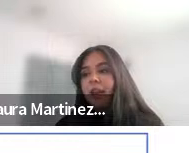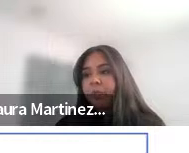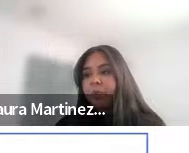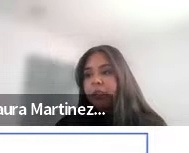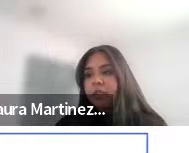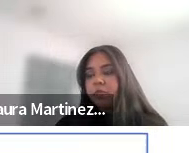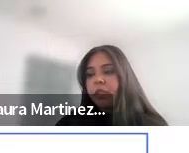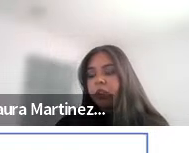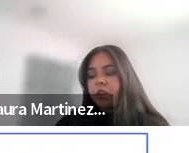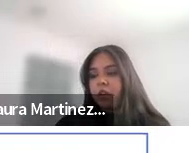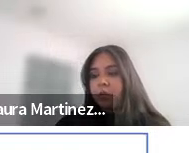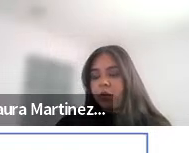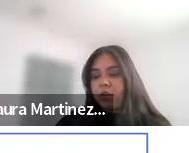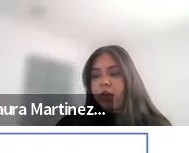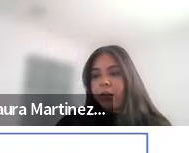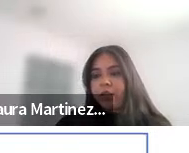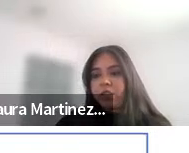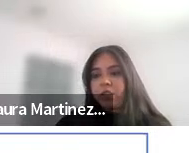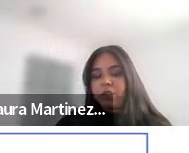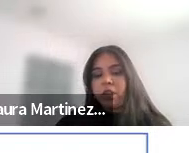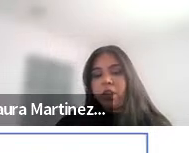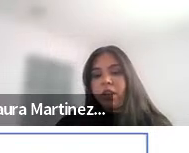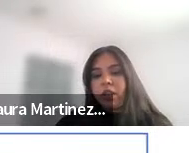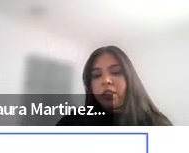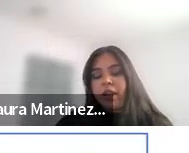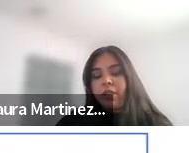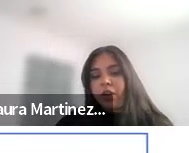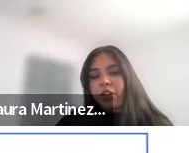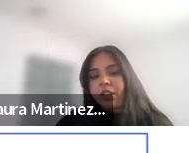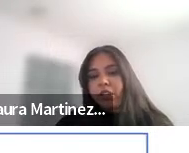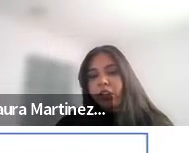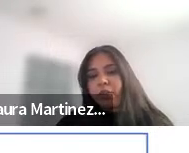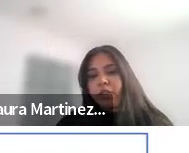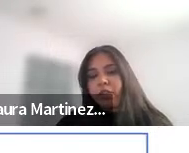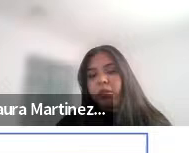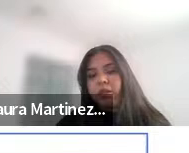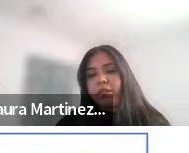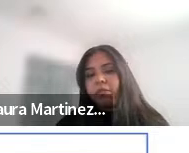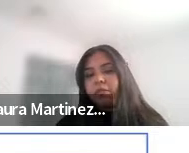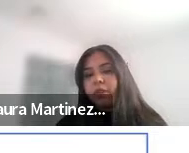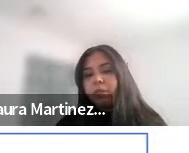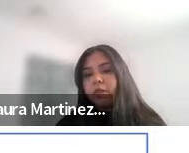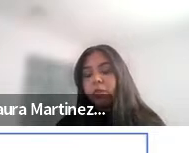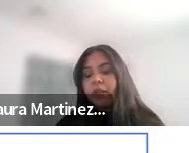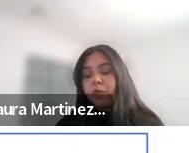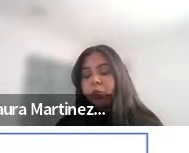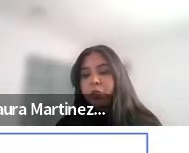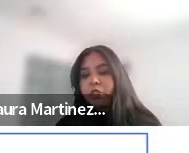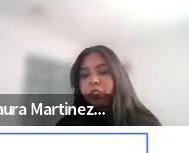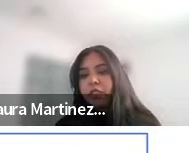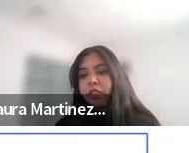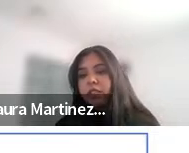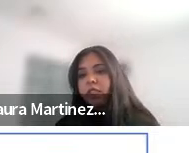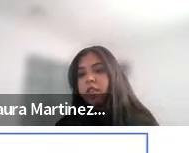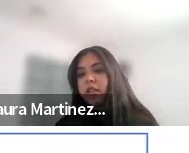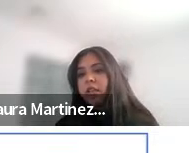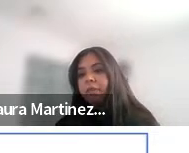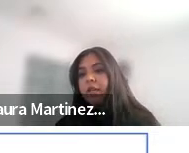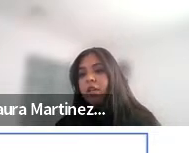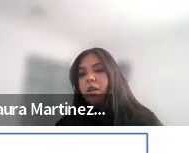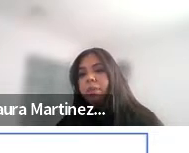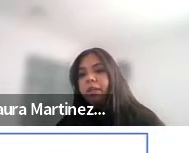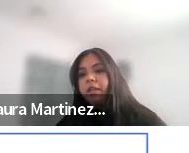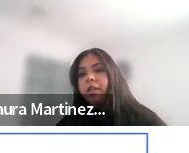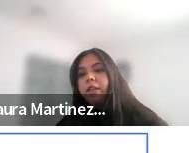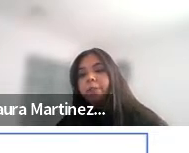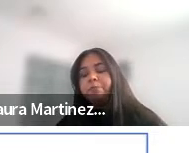that happens, we are more than happy to have a conversation with you if the way that we approach things